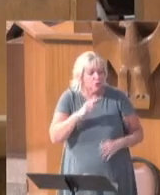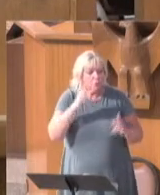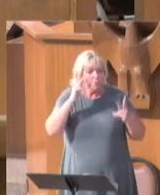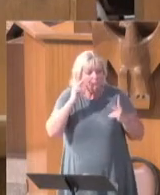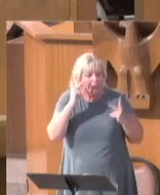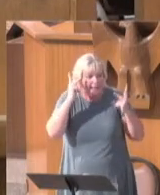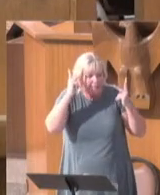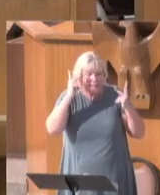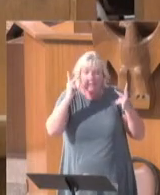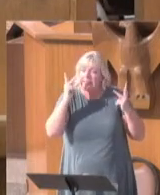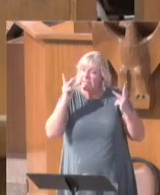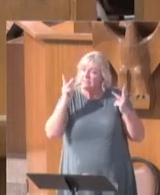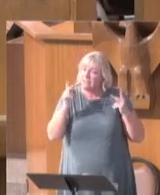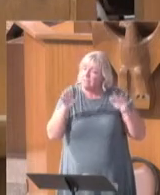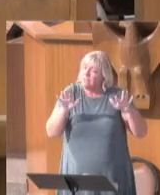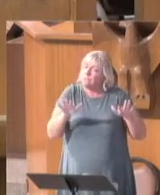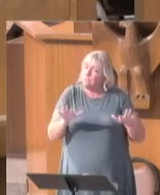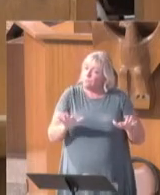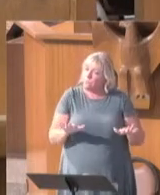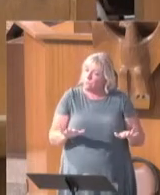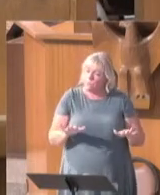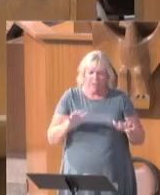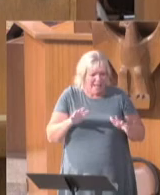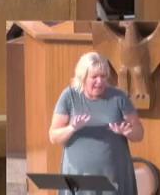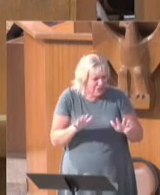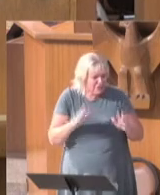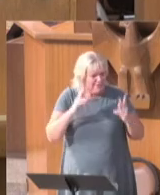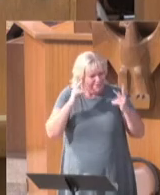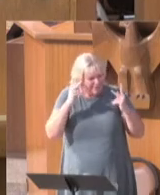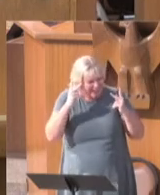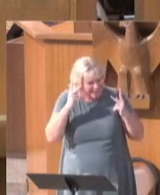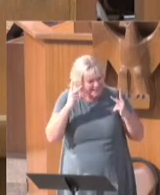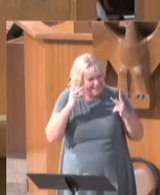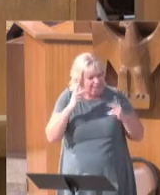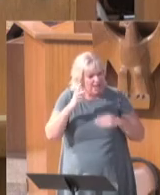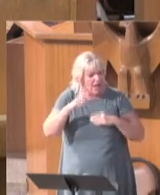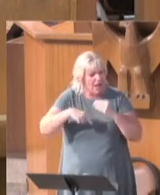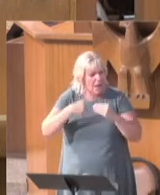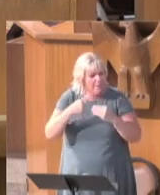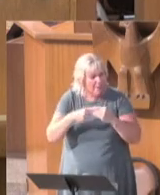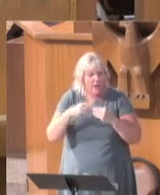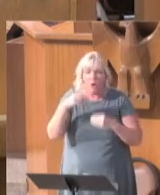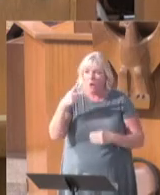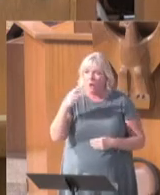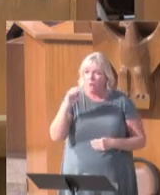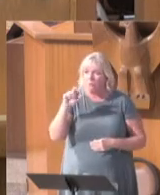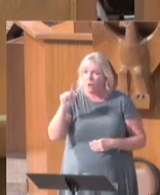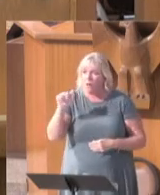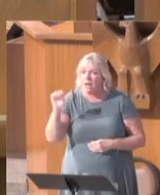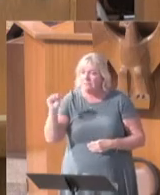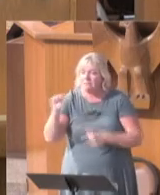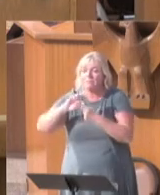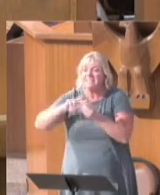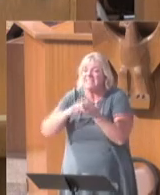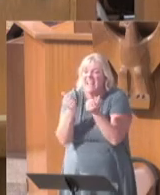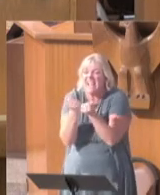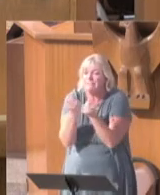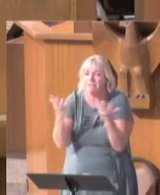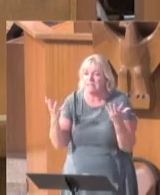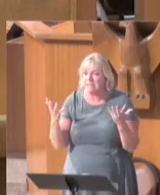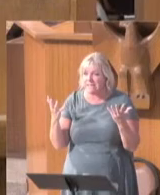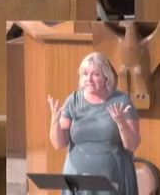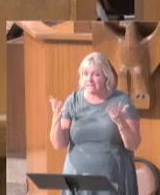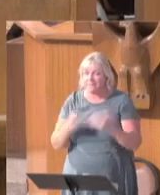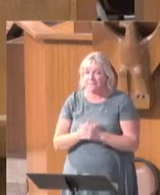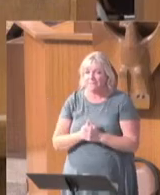panicky. You are anxious and panicky about polas, everything.